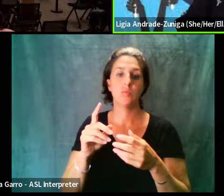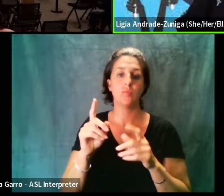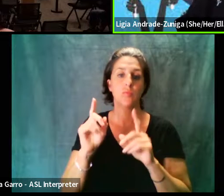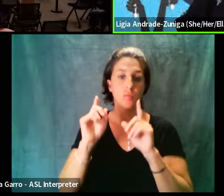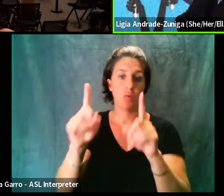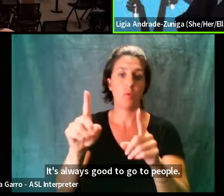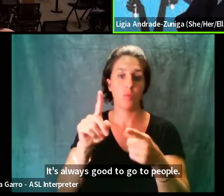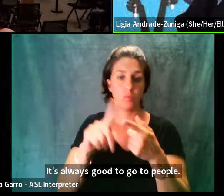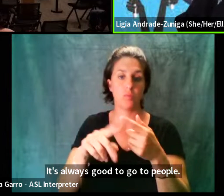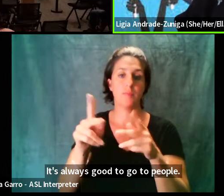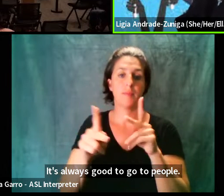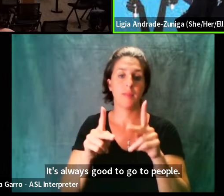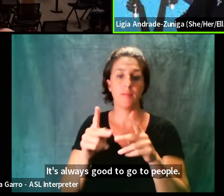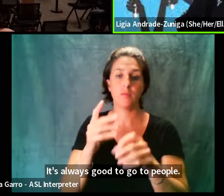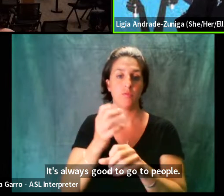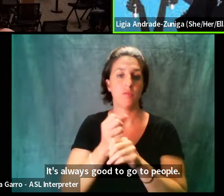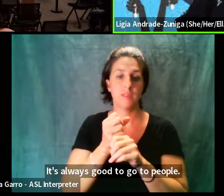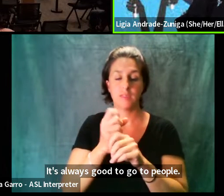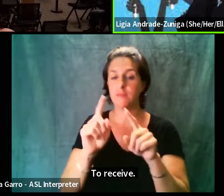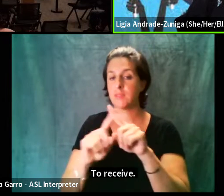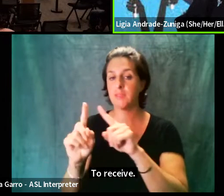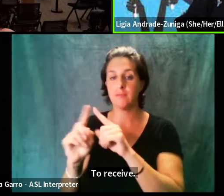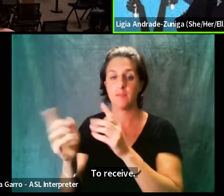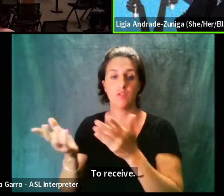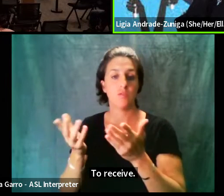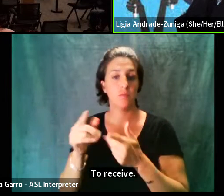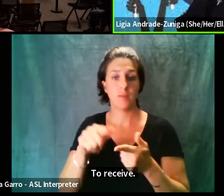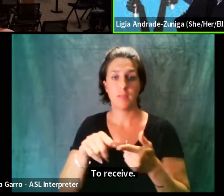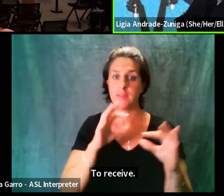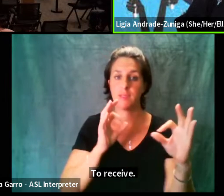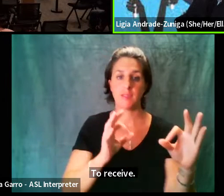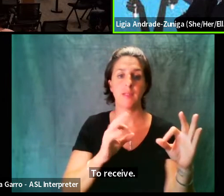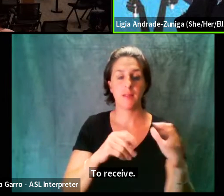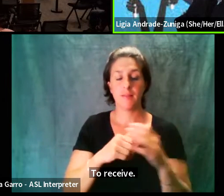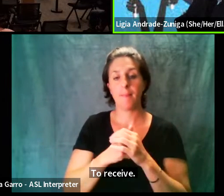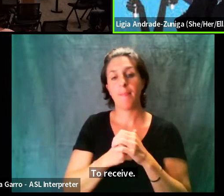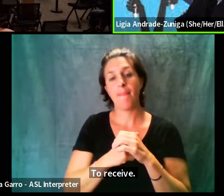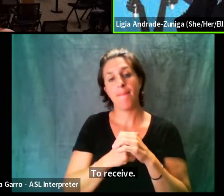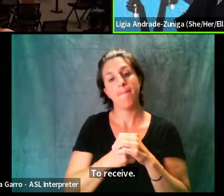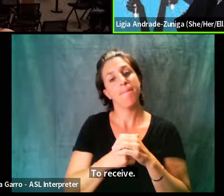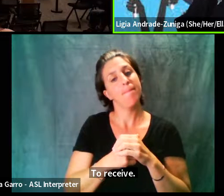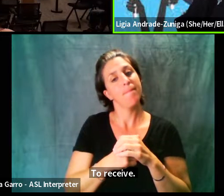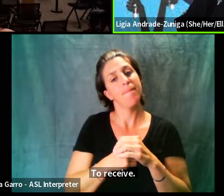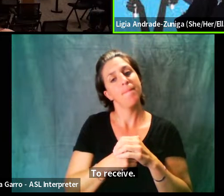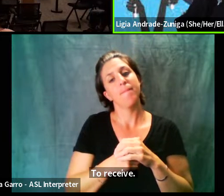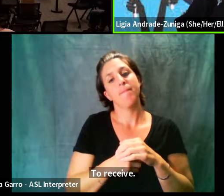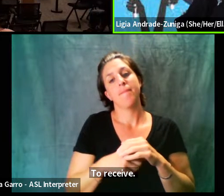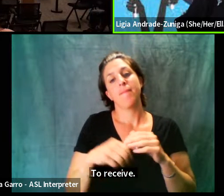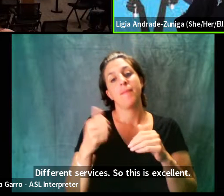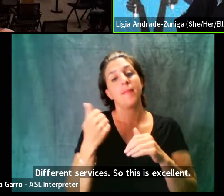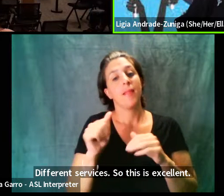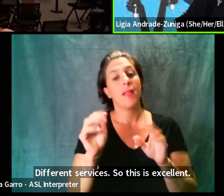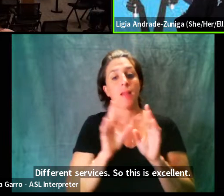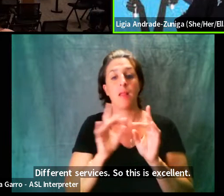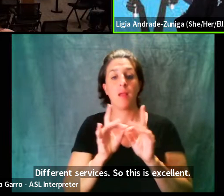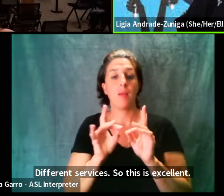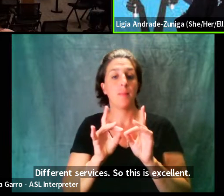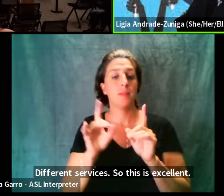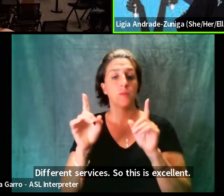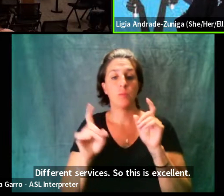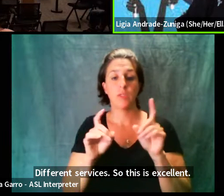to receive different services. So this is excellent. Any comments or questions from the